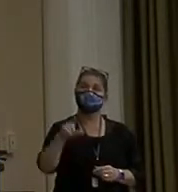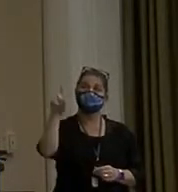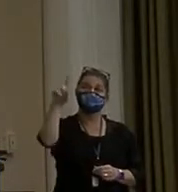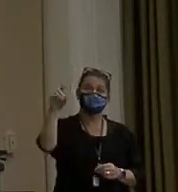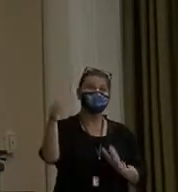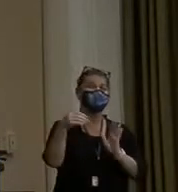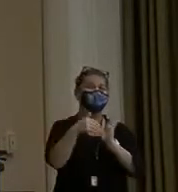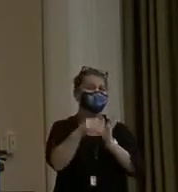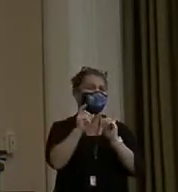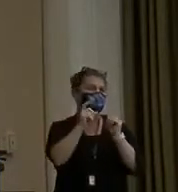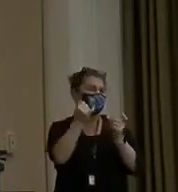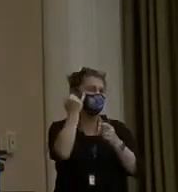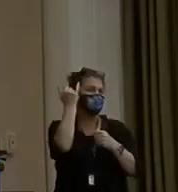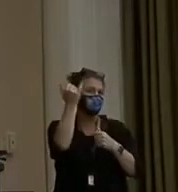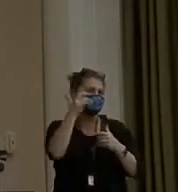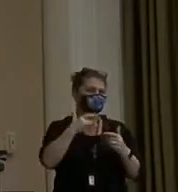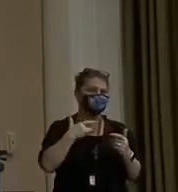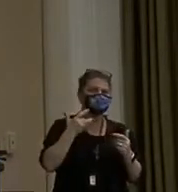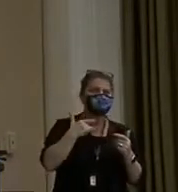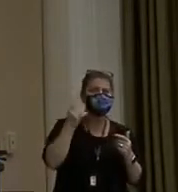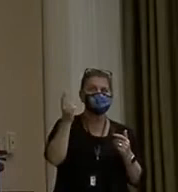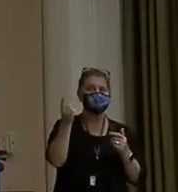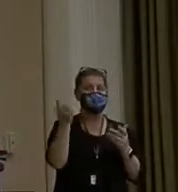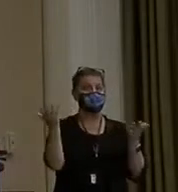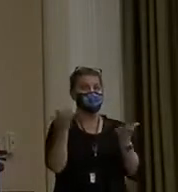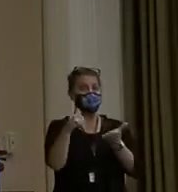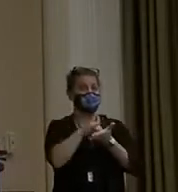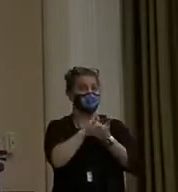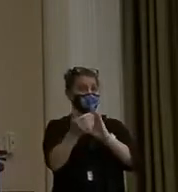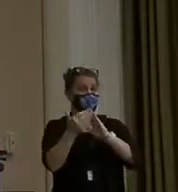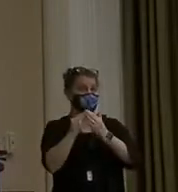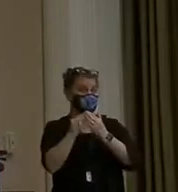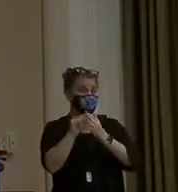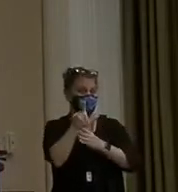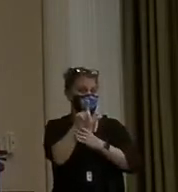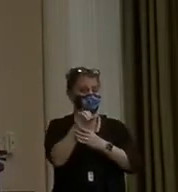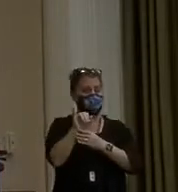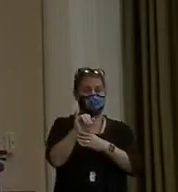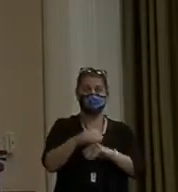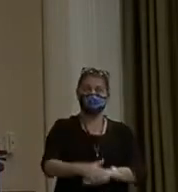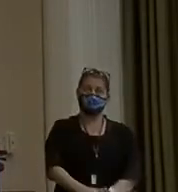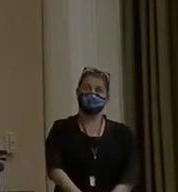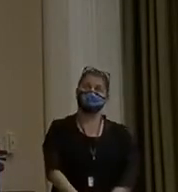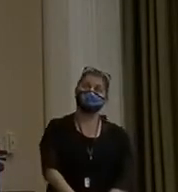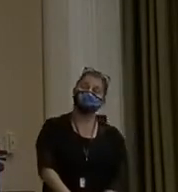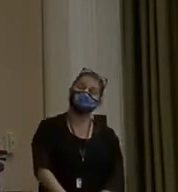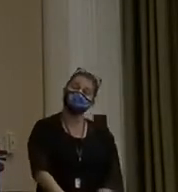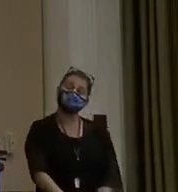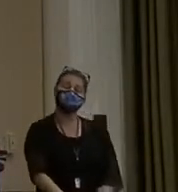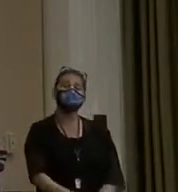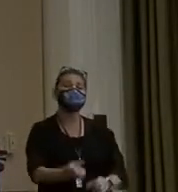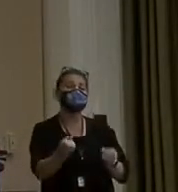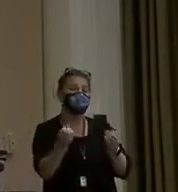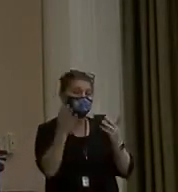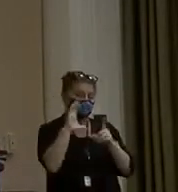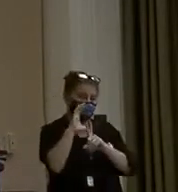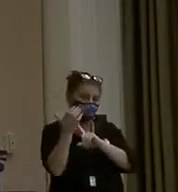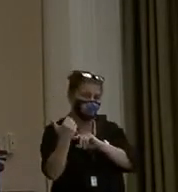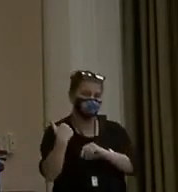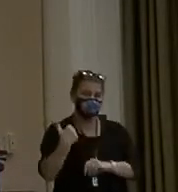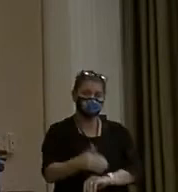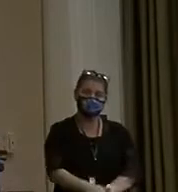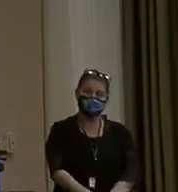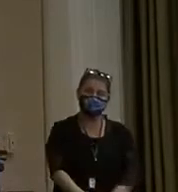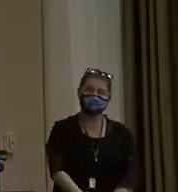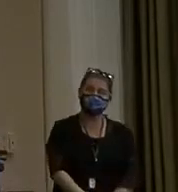Again, this will give you one more sense about here in New York City and the Long Island region, how many cases we actually had,